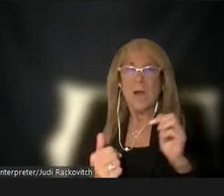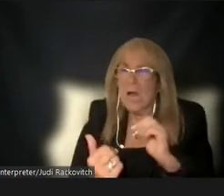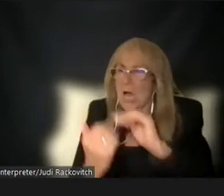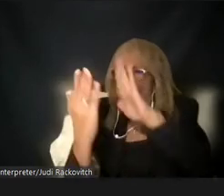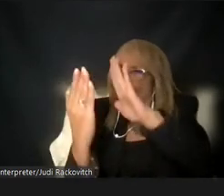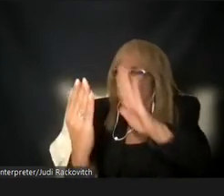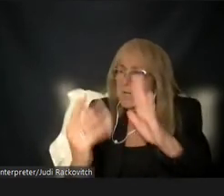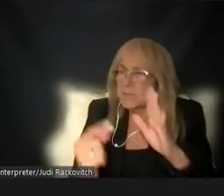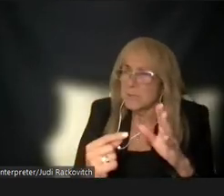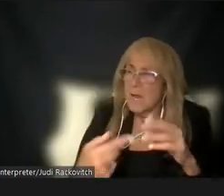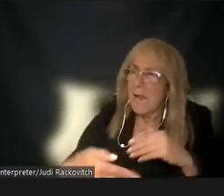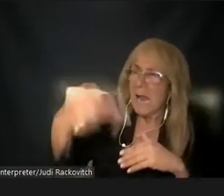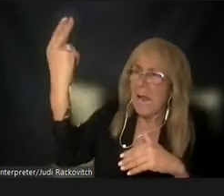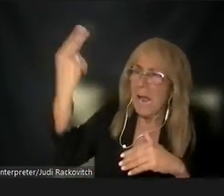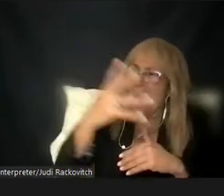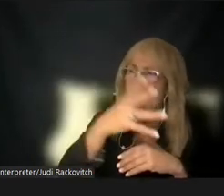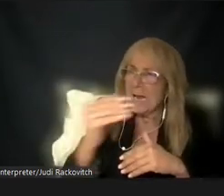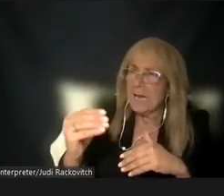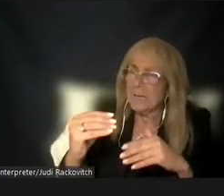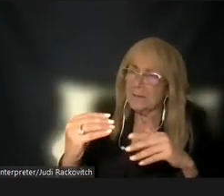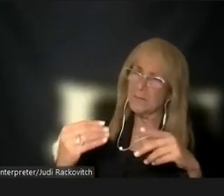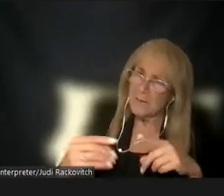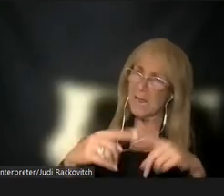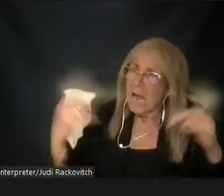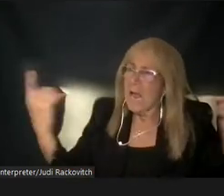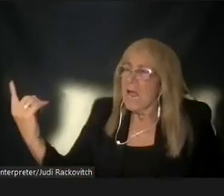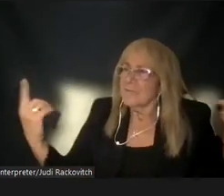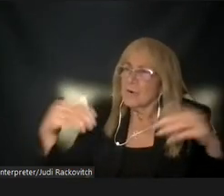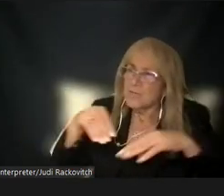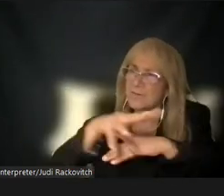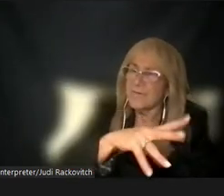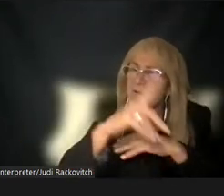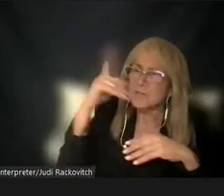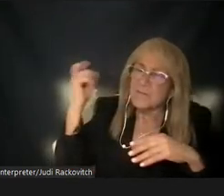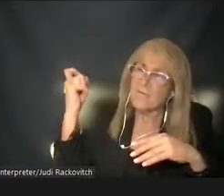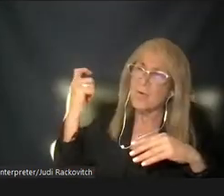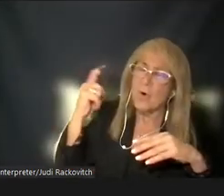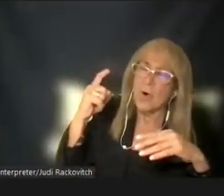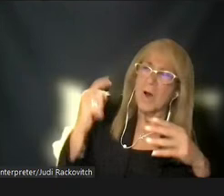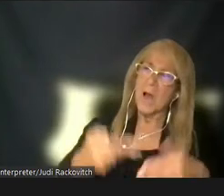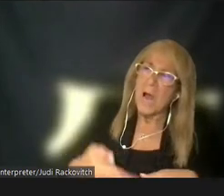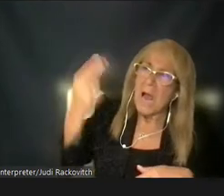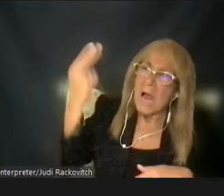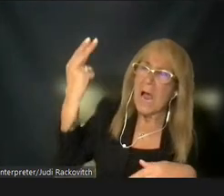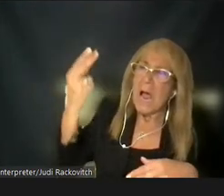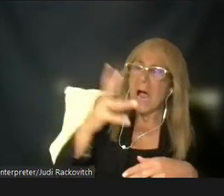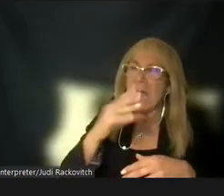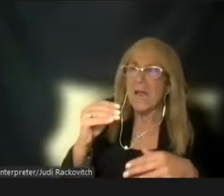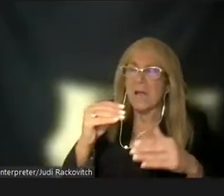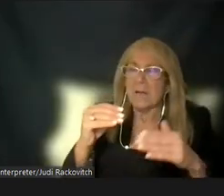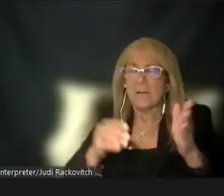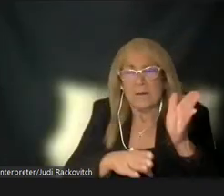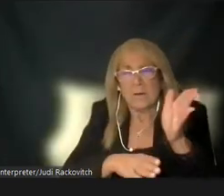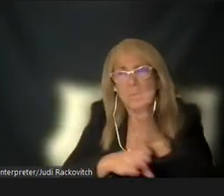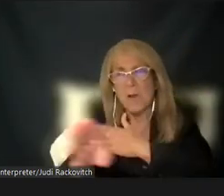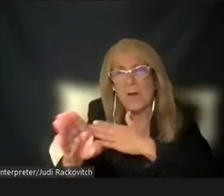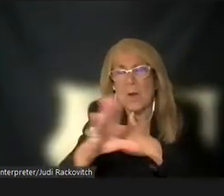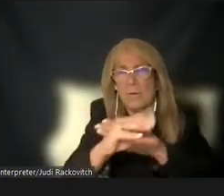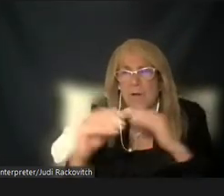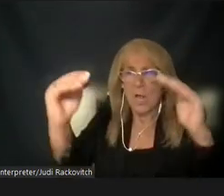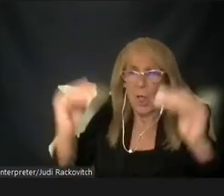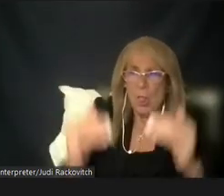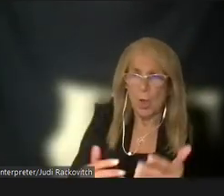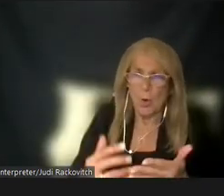effects of federal projects on the health or environment of minority and low income populations to the greatest extent practicable and permitted by law.